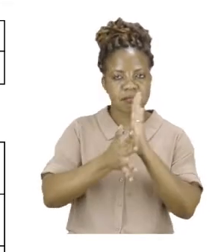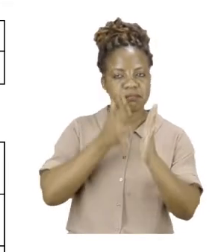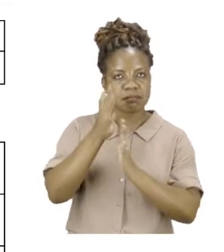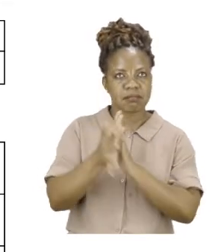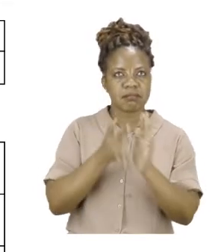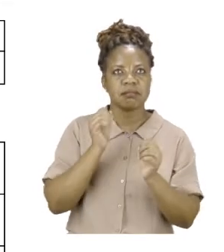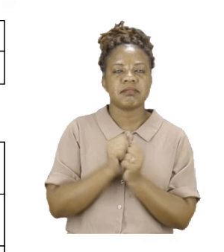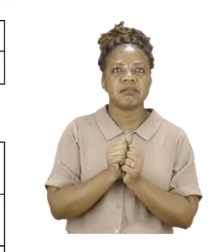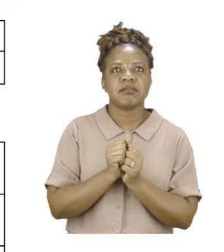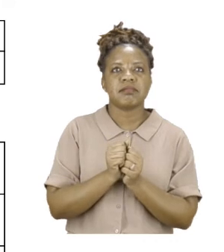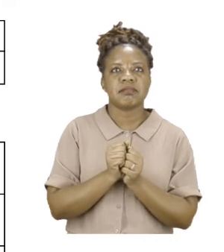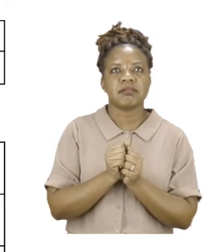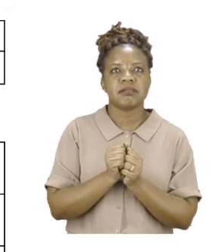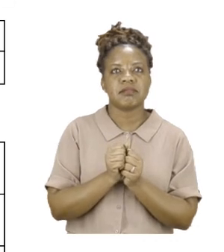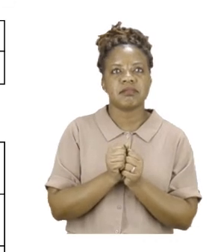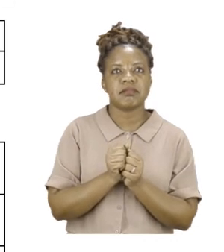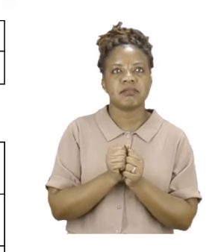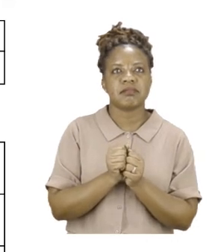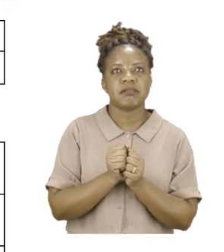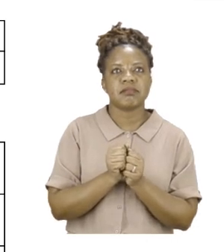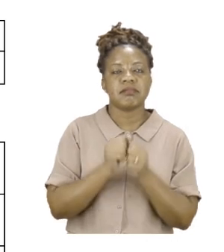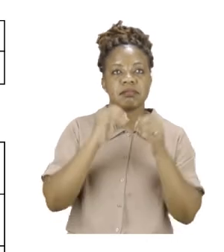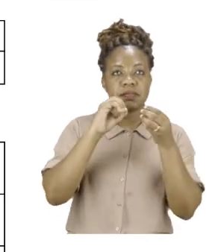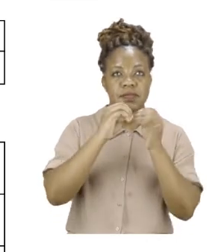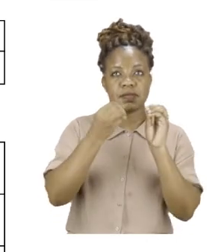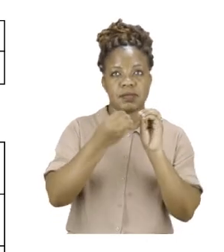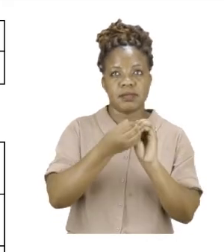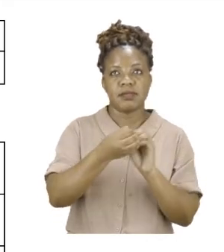numbers. Are we ready? Let's go.